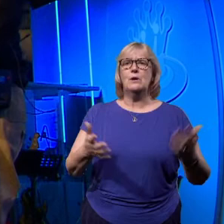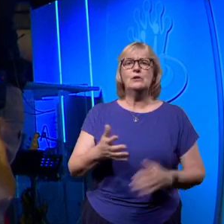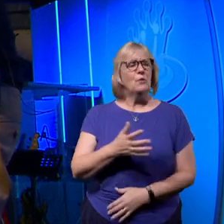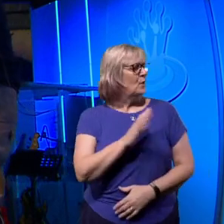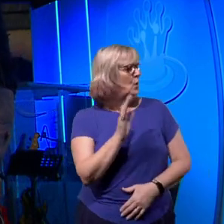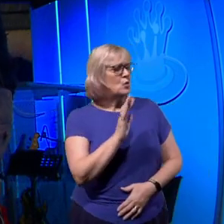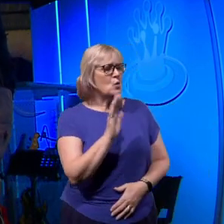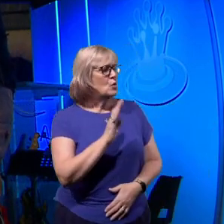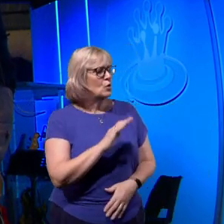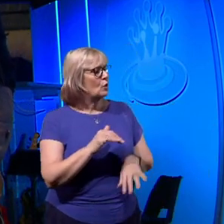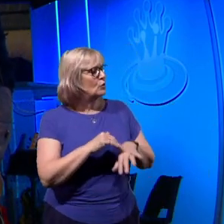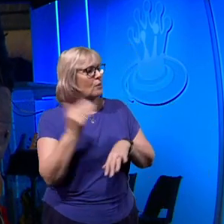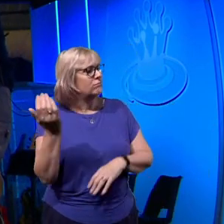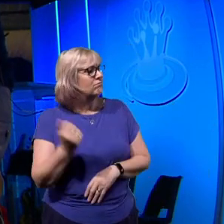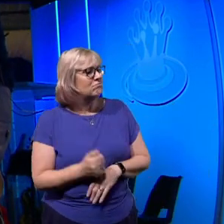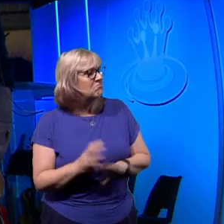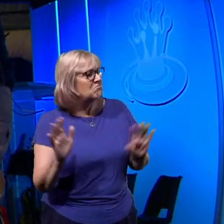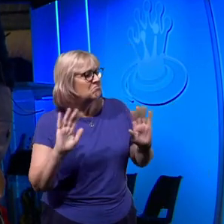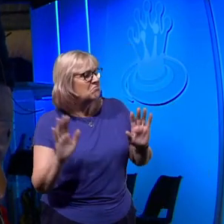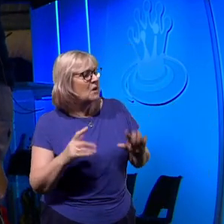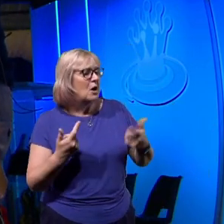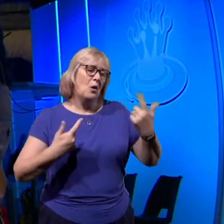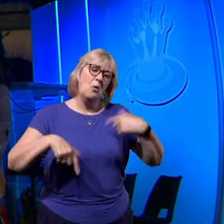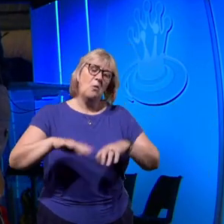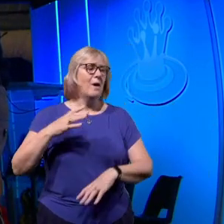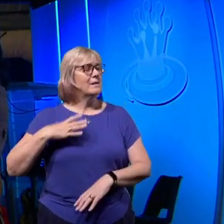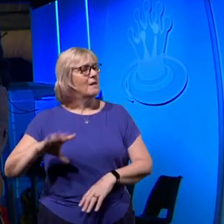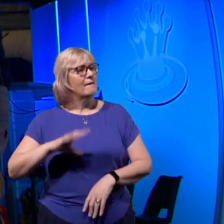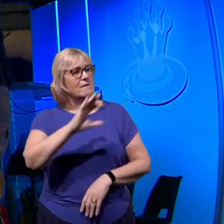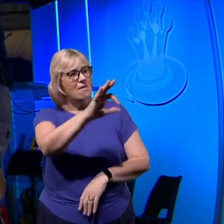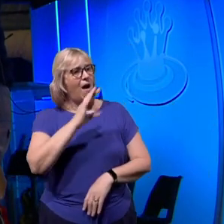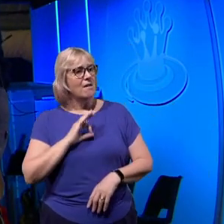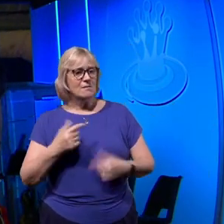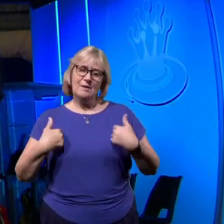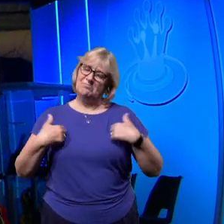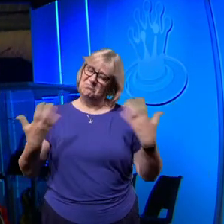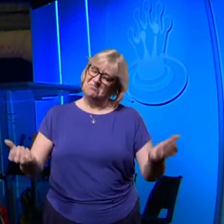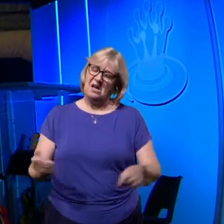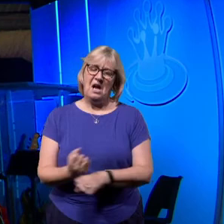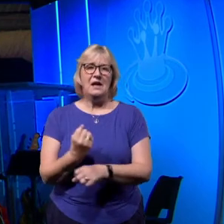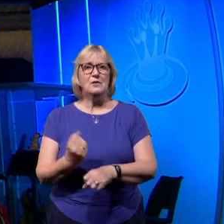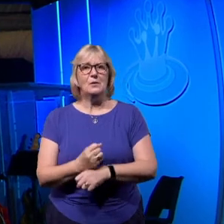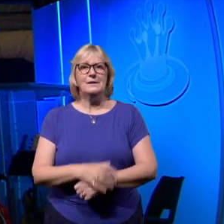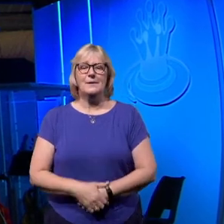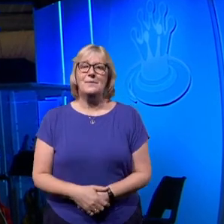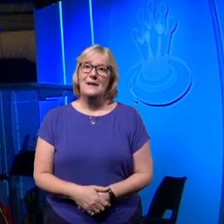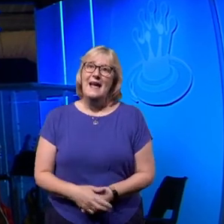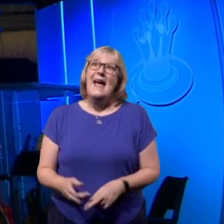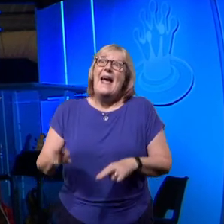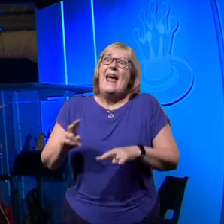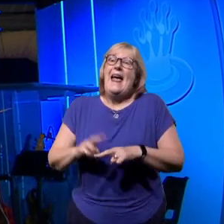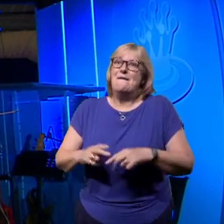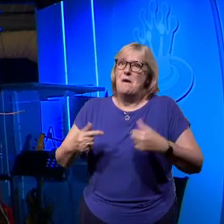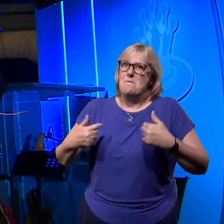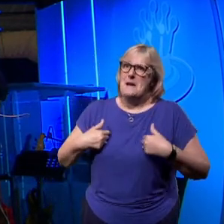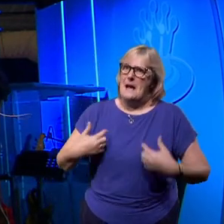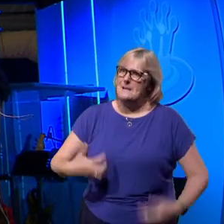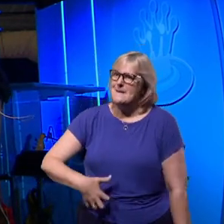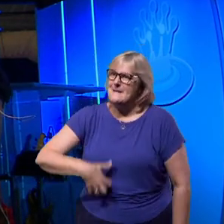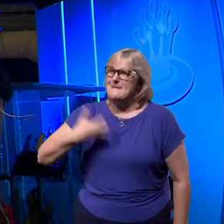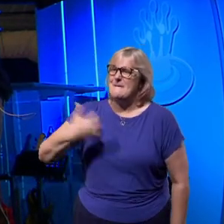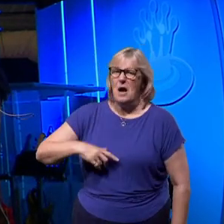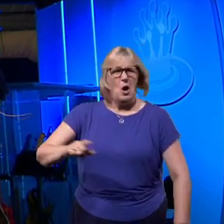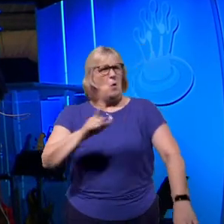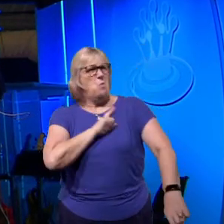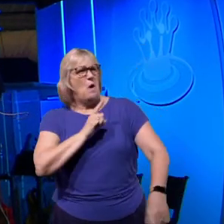no, Rico, we're servants. We're servants. We just do what we're asked. Now, if it had been me, I'd have been jumping up and down saying,